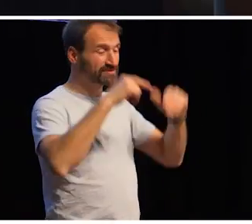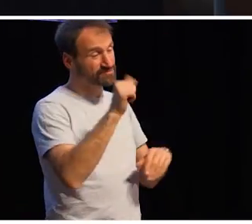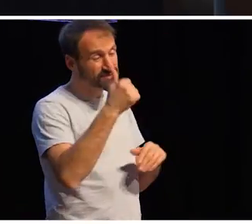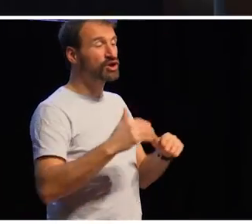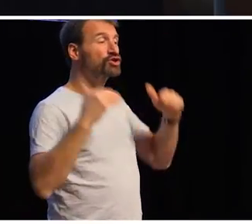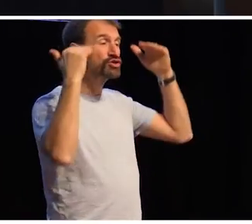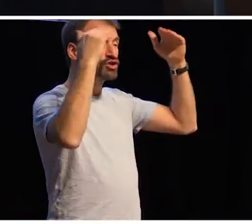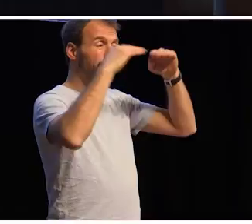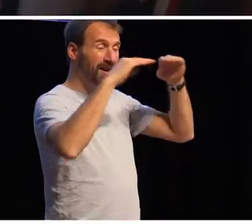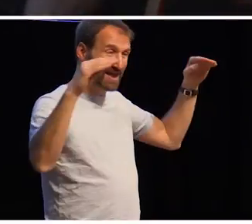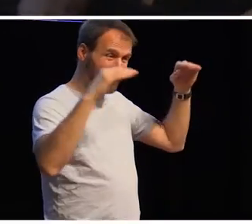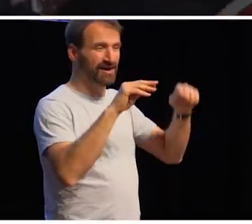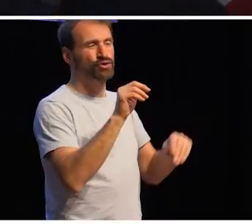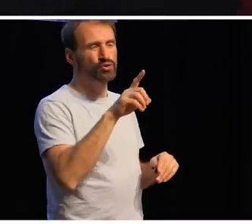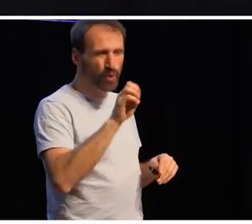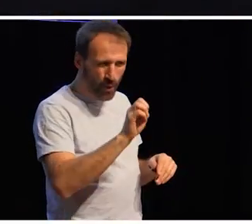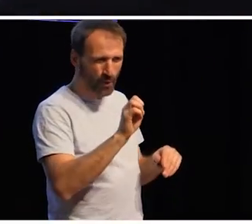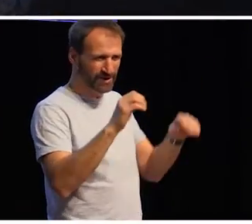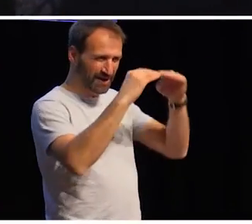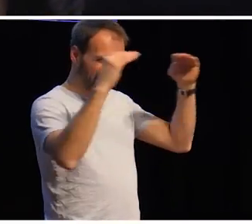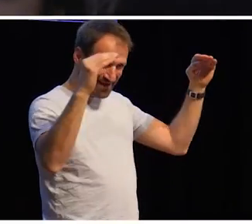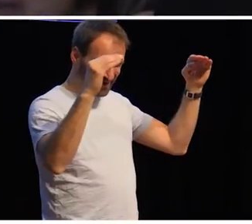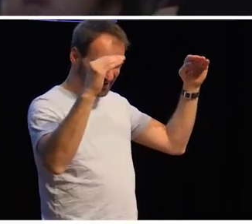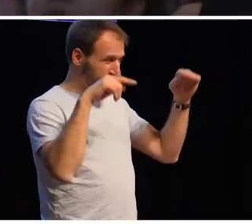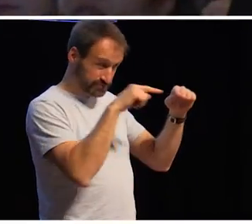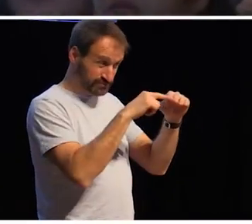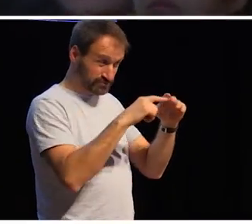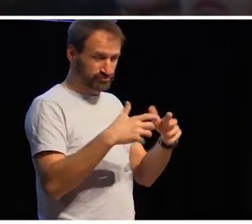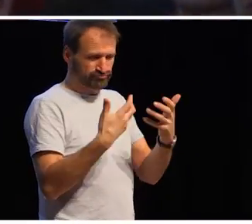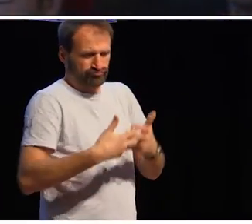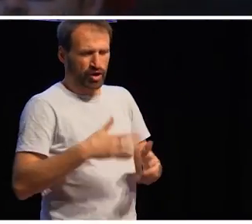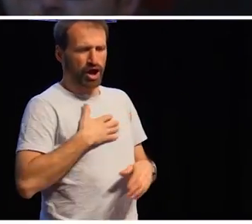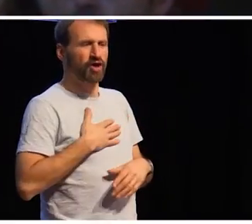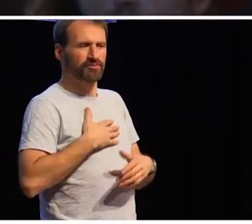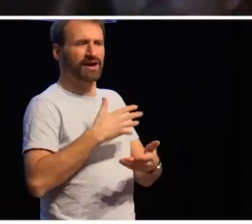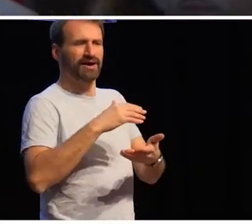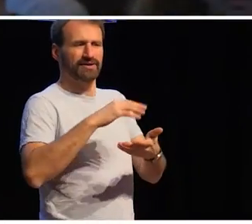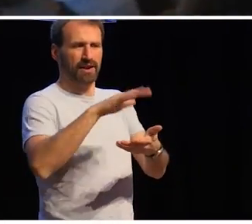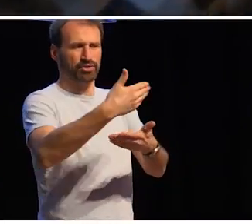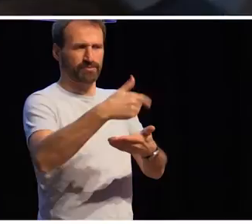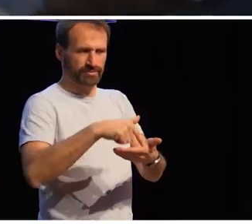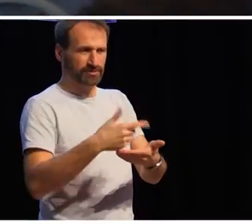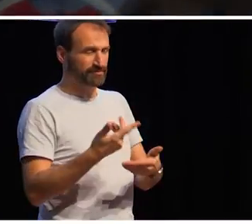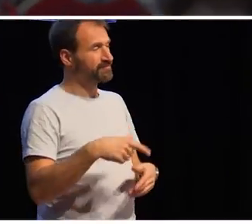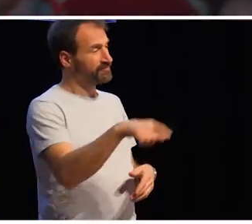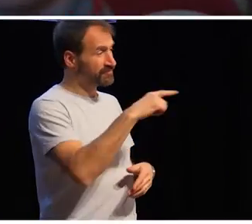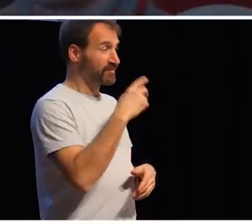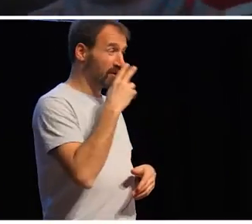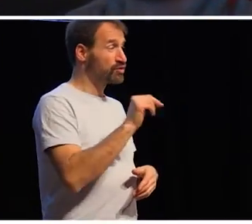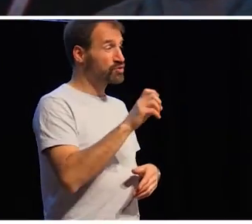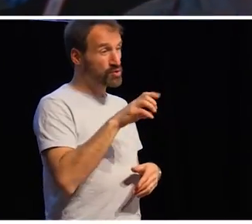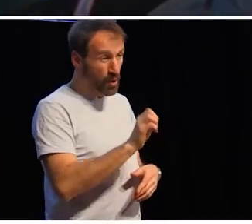library using JavaScript. It's running right on my laptop. If you look at the package.json of NodePixel, it has something